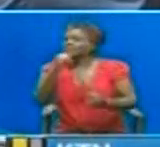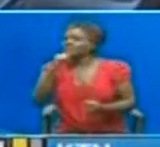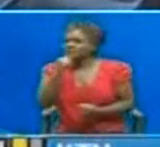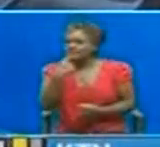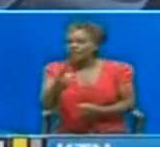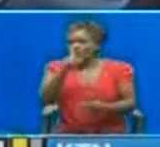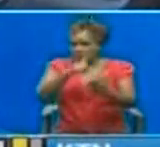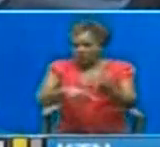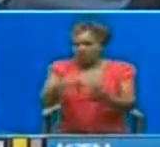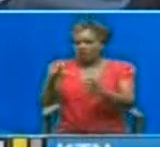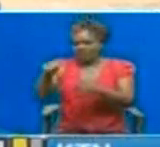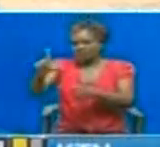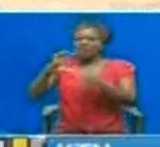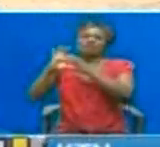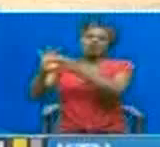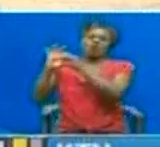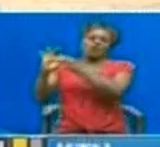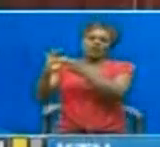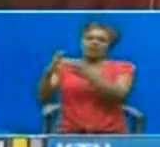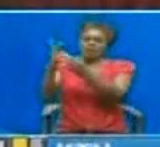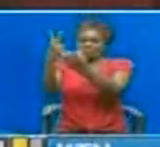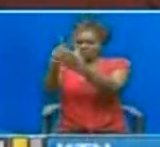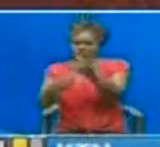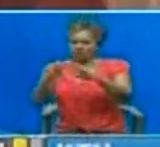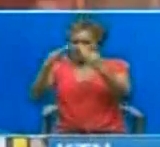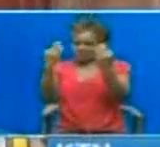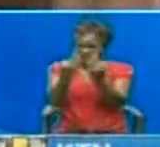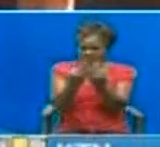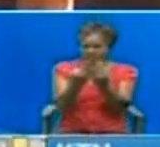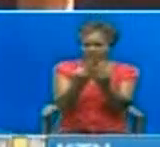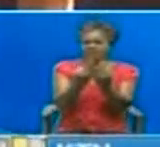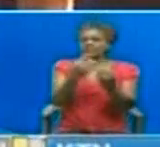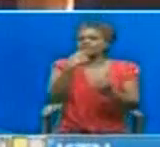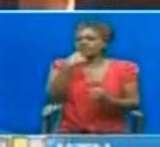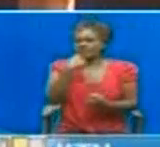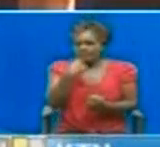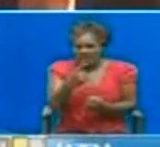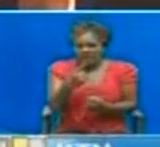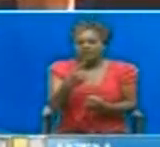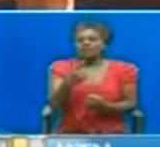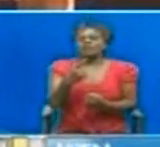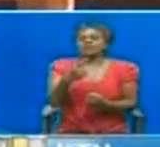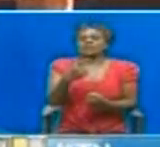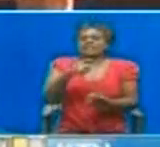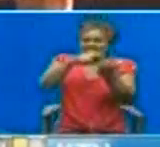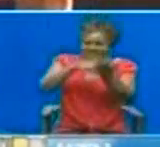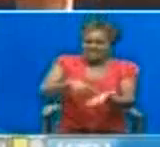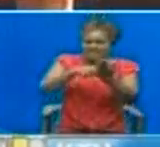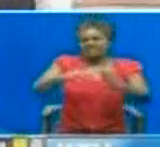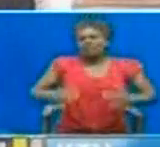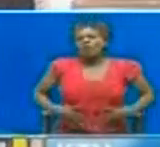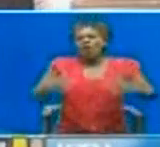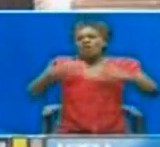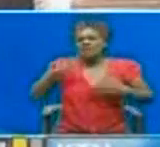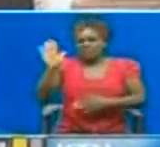maintaining that it belongs to their kin. Both families, Yebeis and Yusuf's, are still adamant that the body is that of